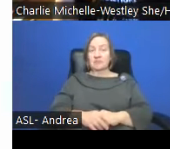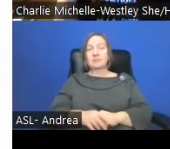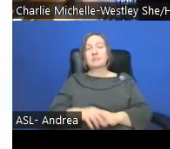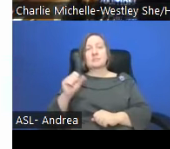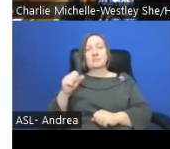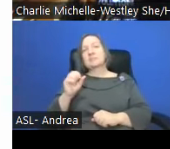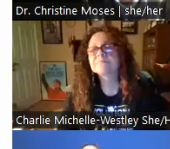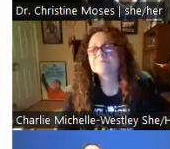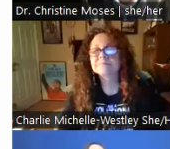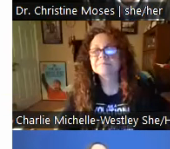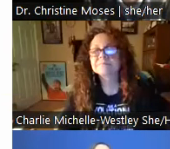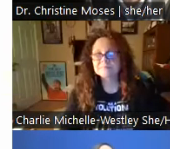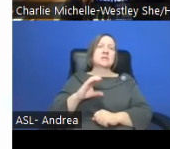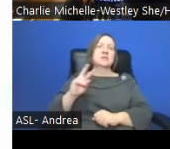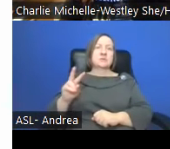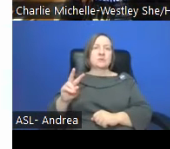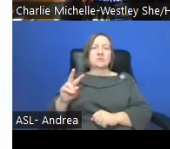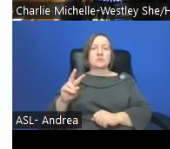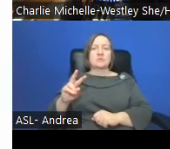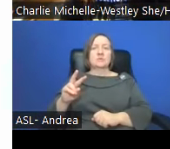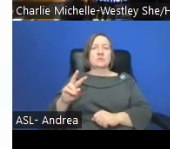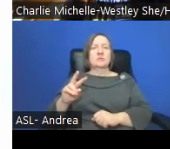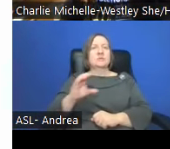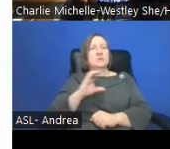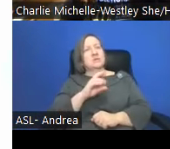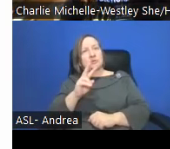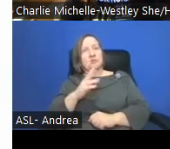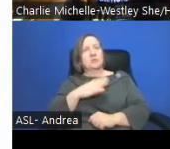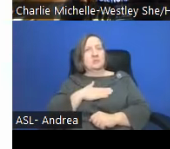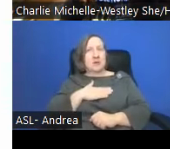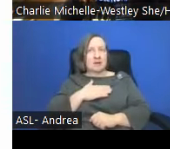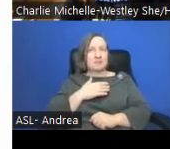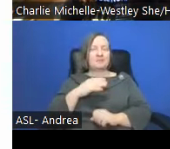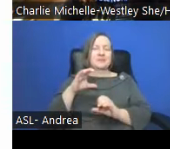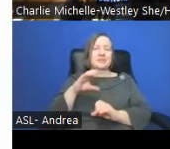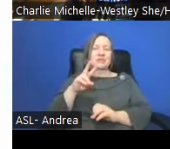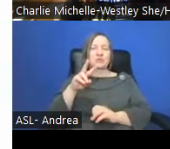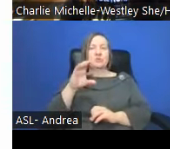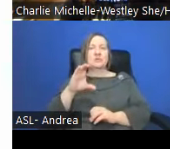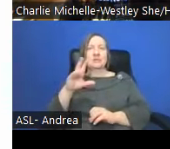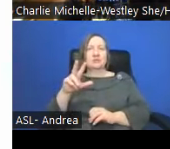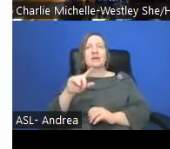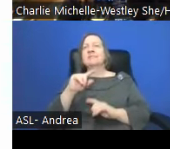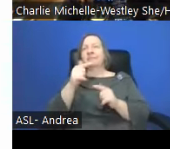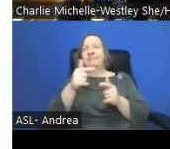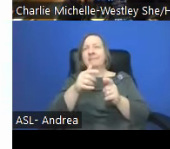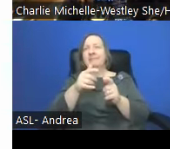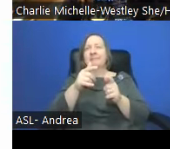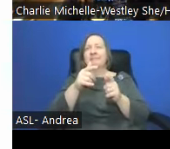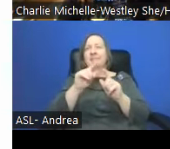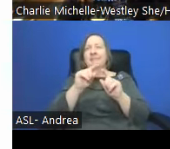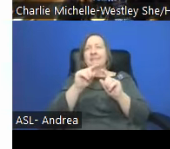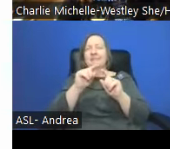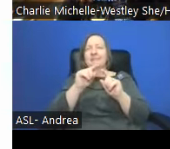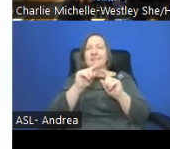Yes. C2. Righty. C2 is mine. I'm doing C2 and C3, just as a heads up. C2,